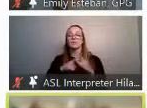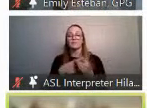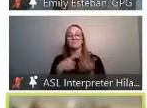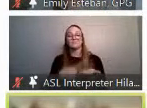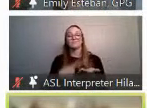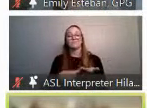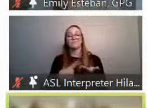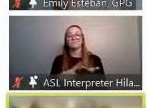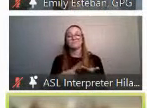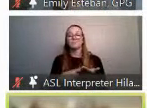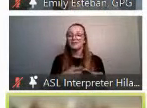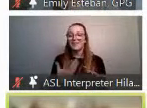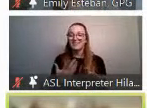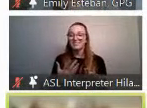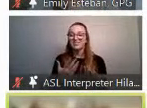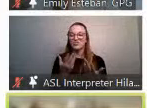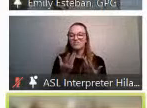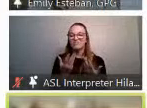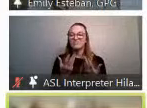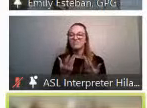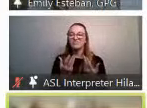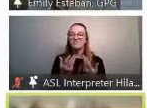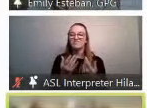tender topics and things like that.